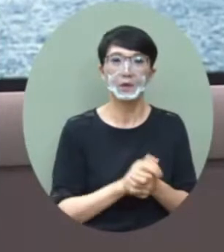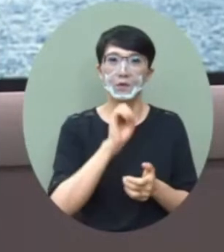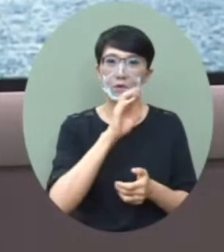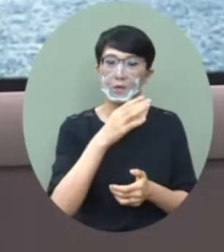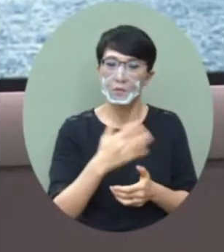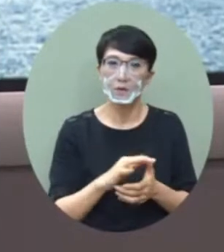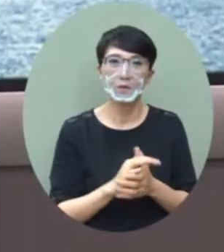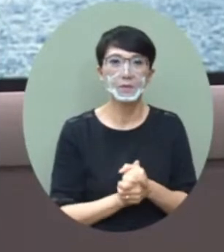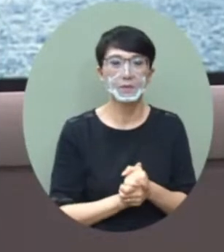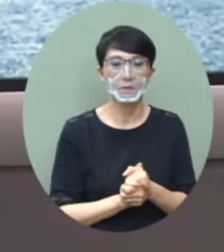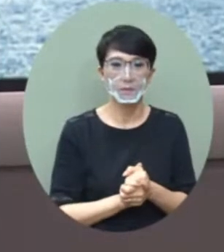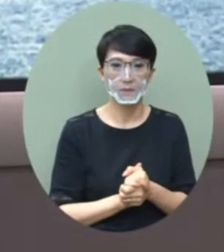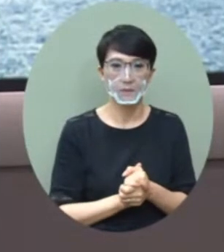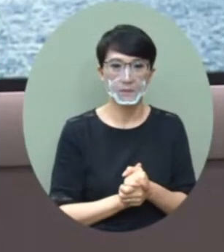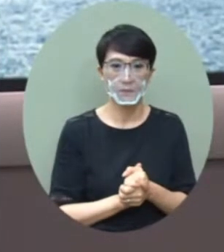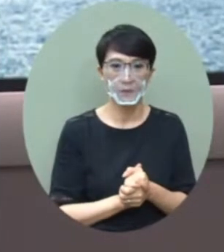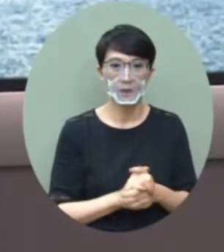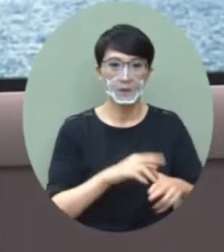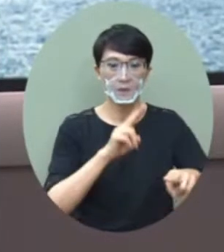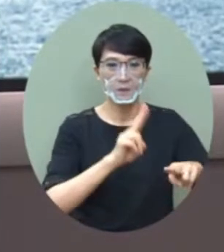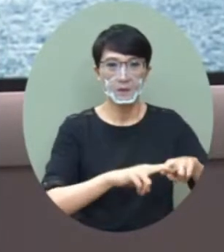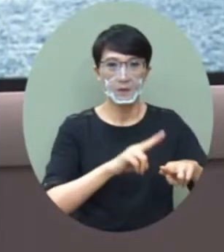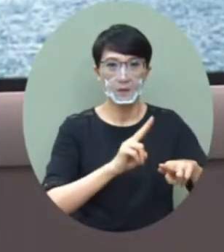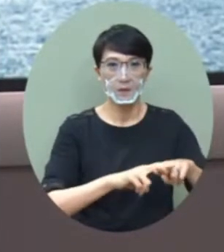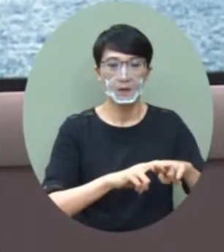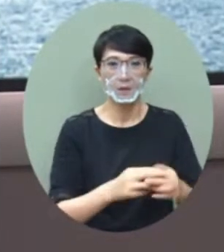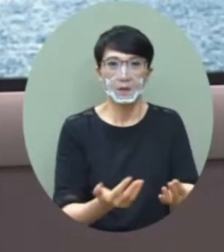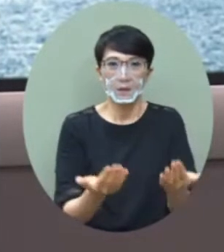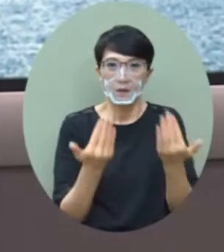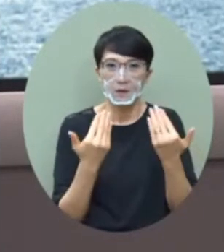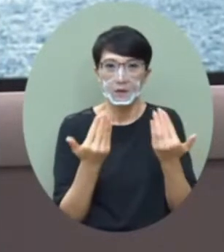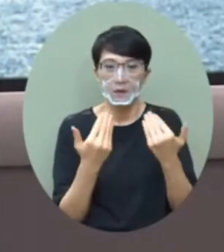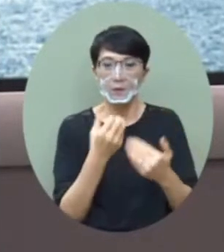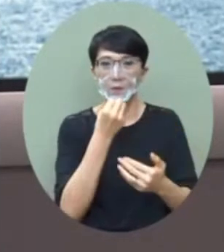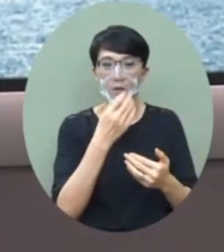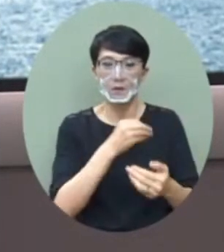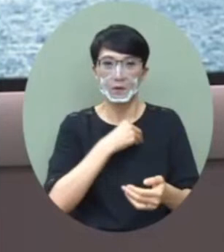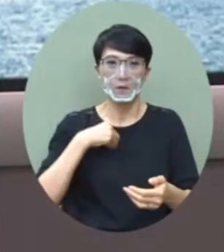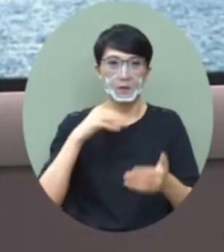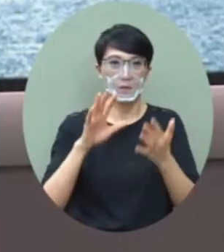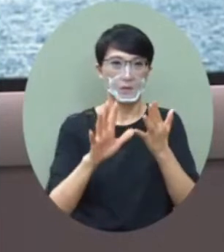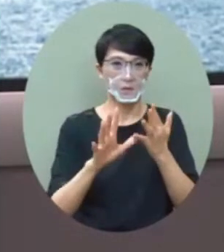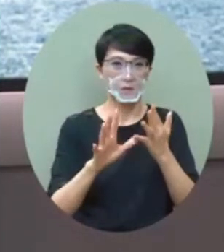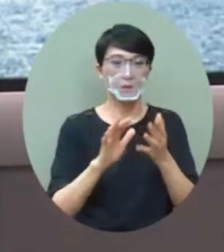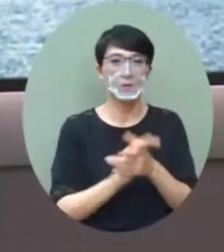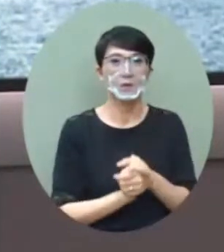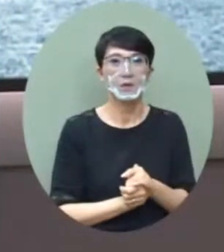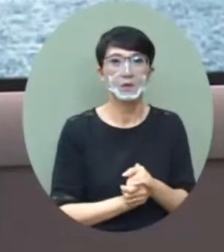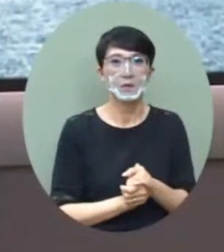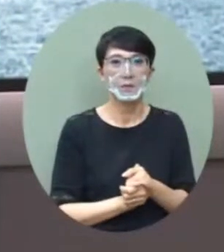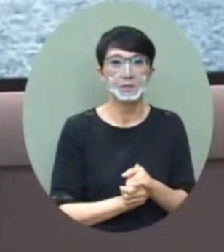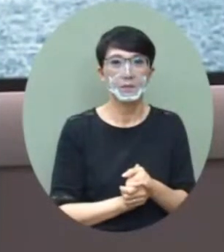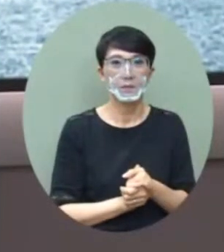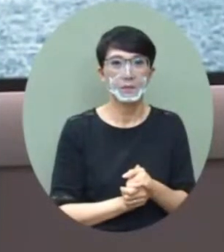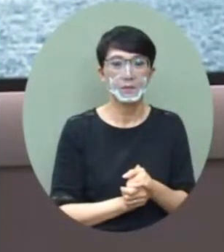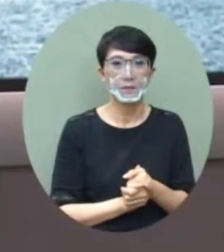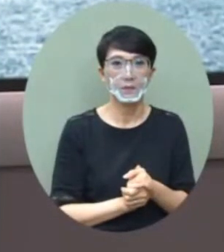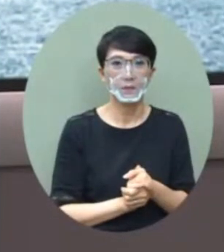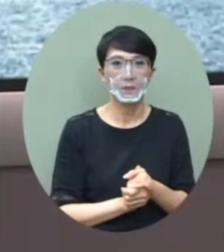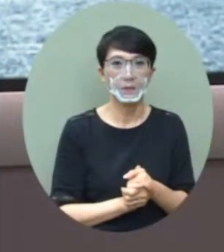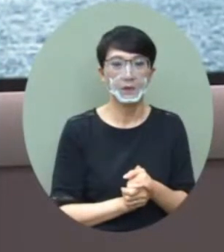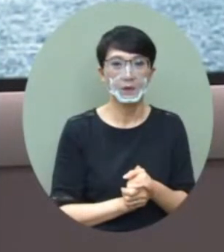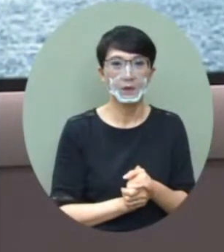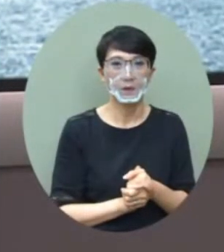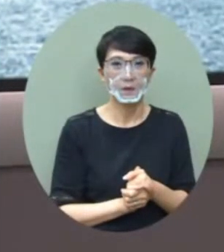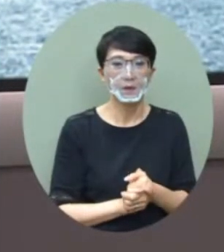commendations, but from our statistics, many more patients commended our work than those